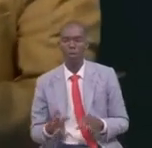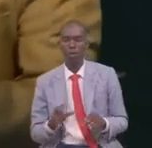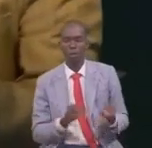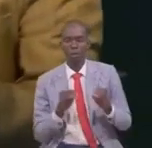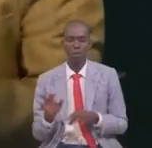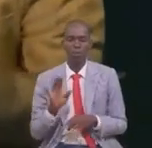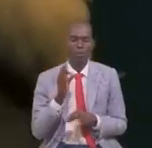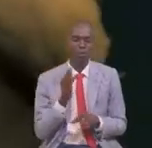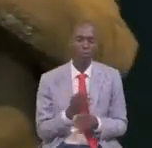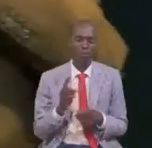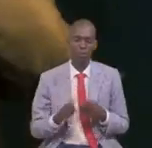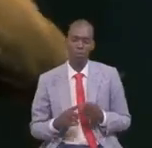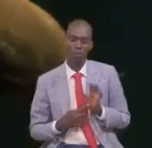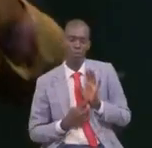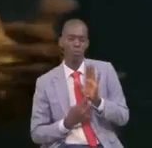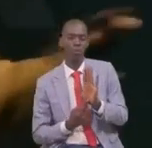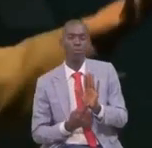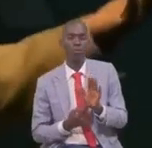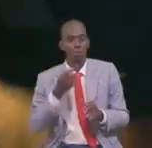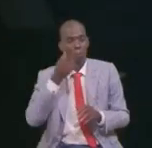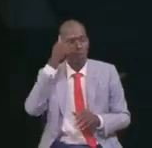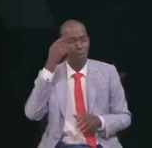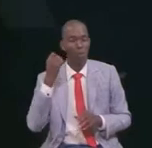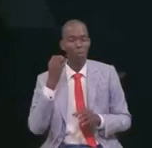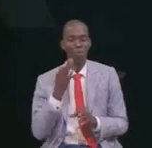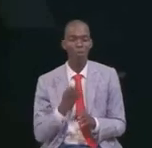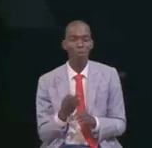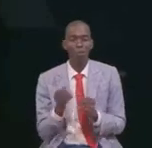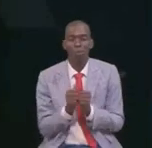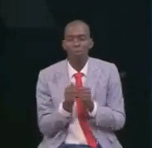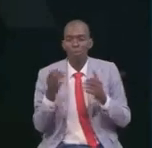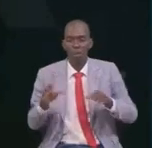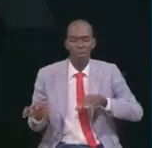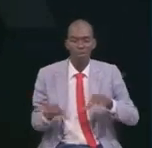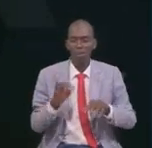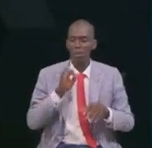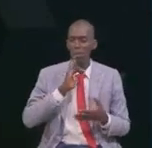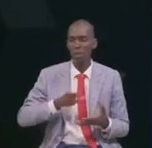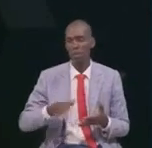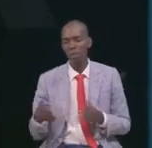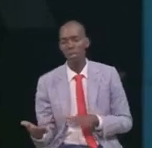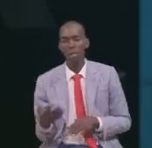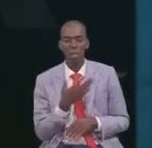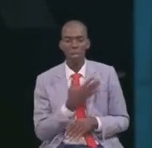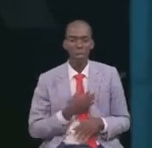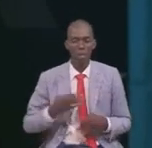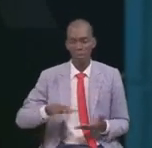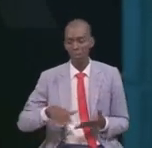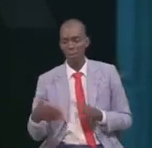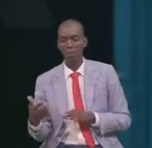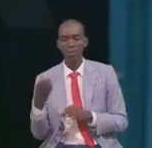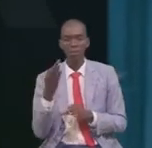into expression, because faith without action is dead, and dead